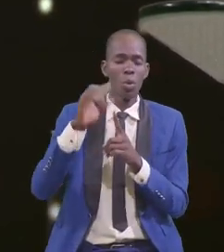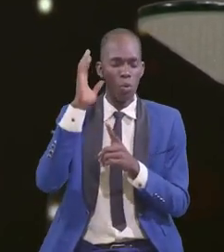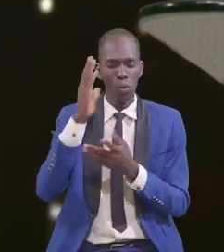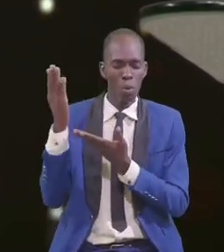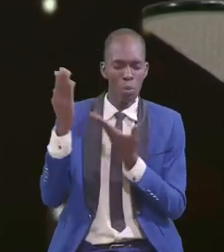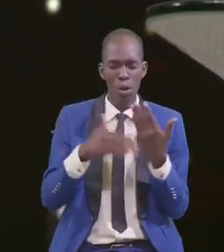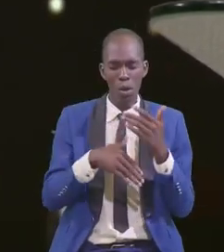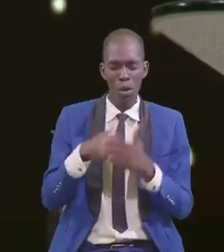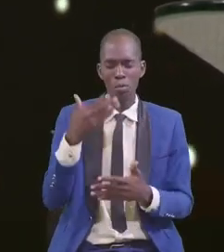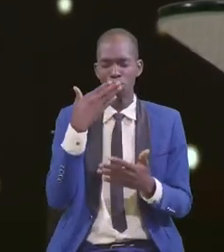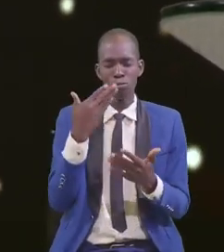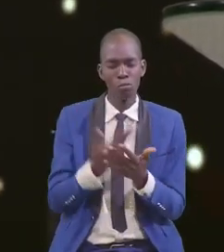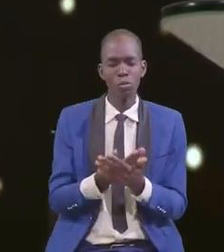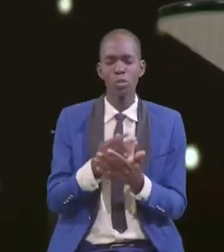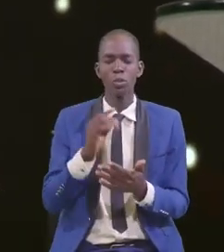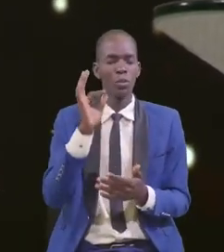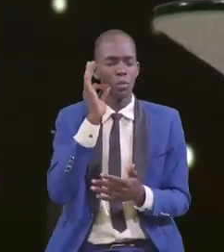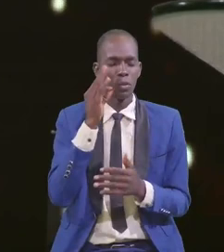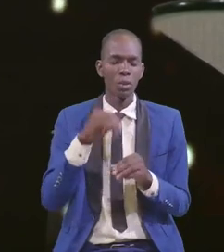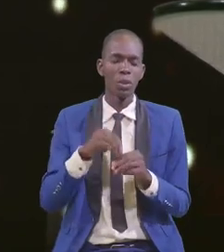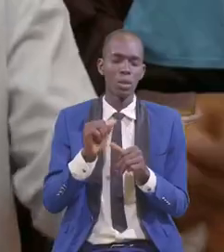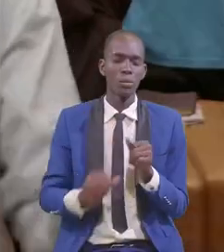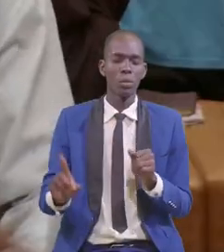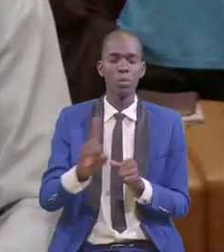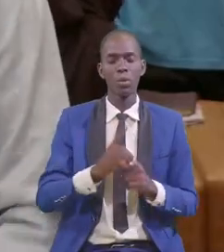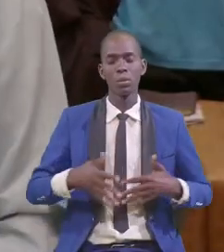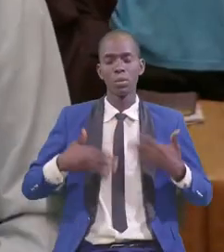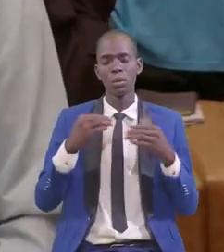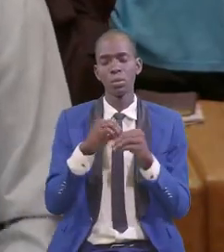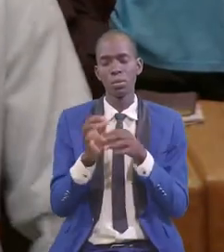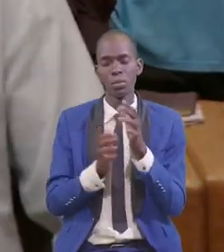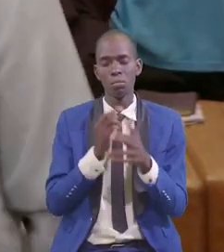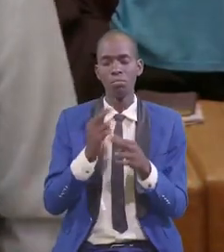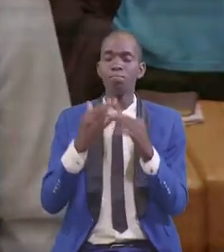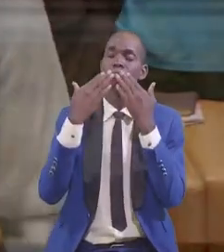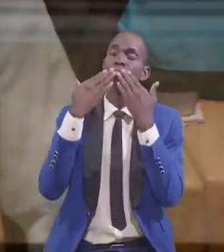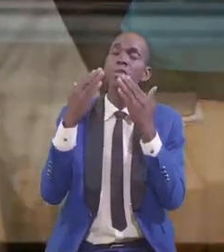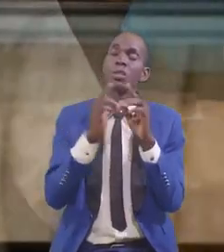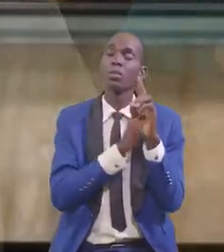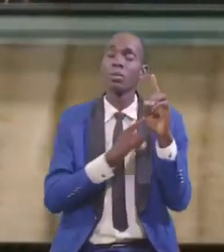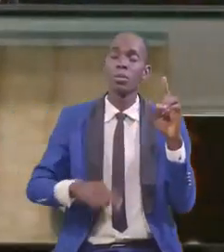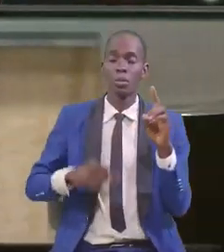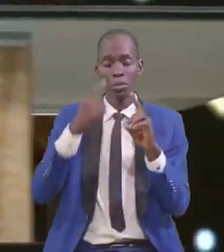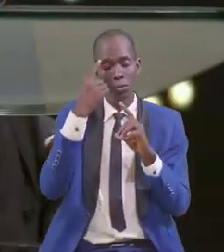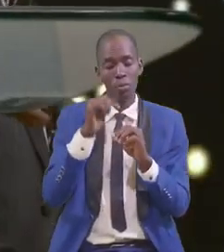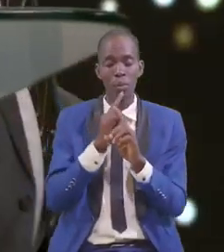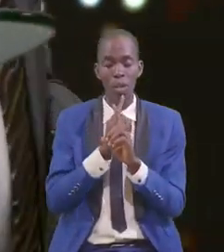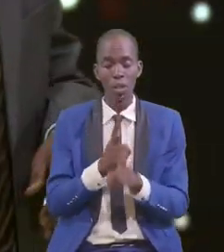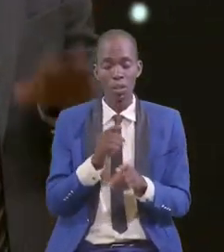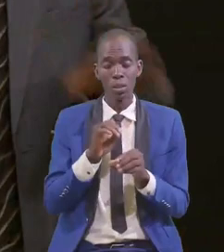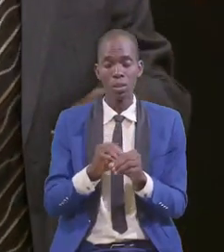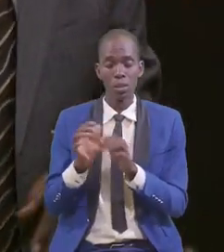every life in Jesus' name. Thank you, Lord, for the answer. In